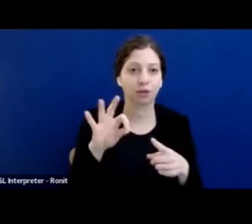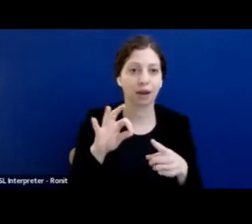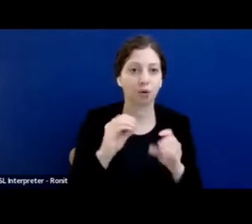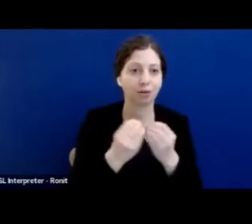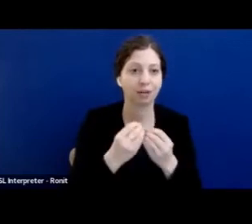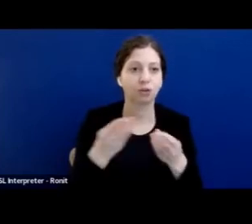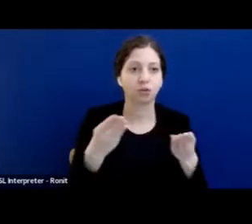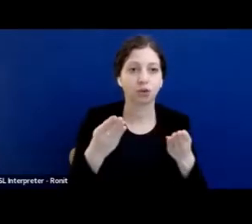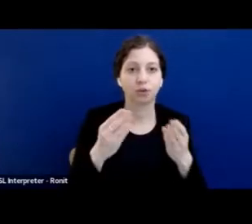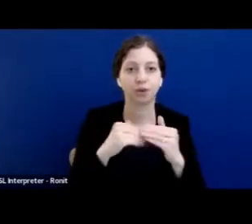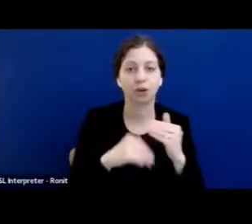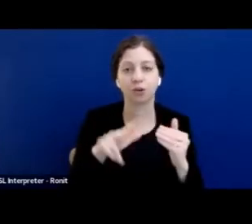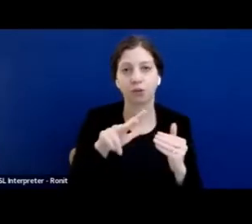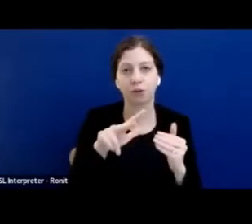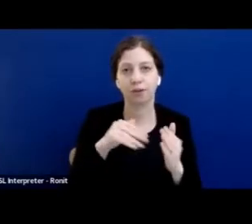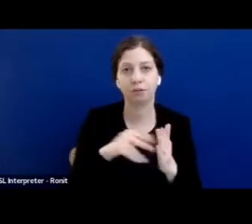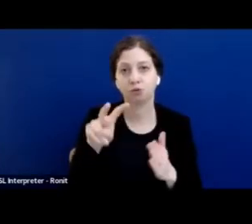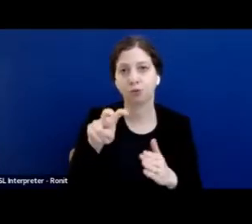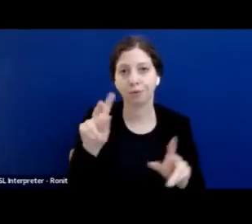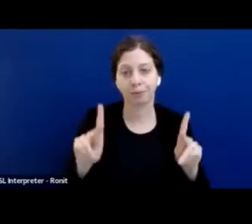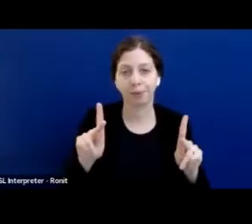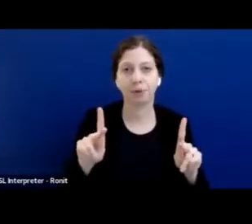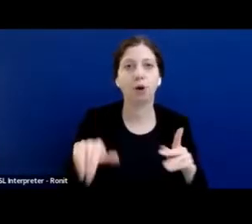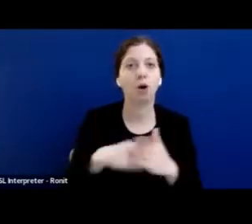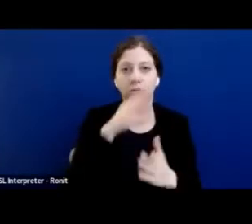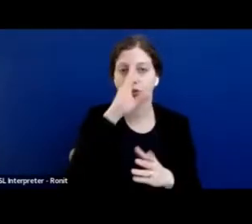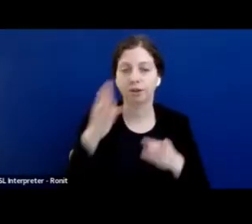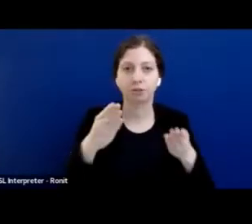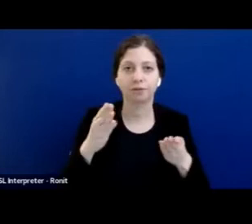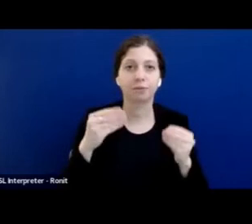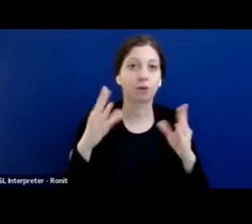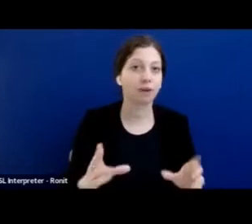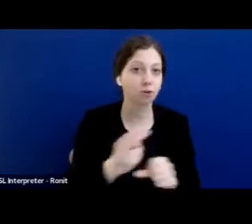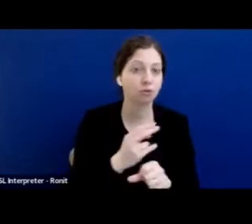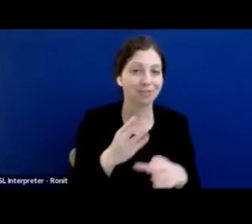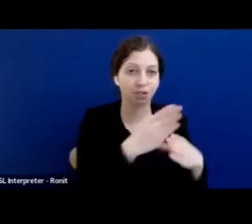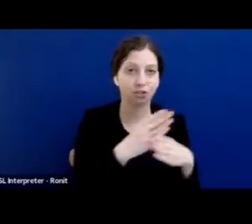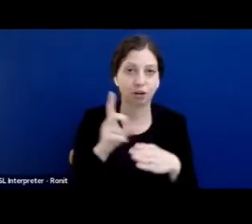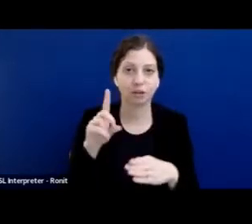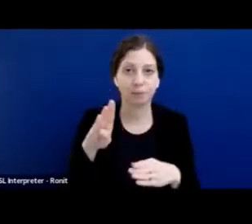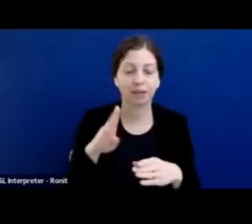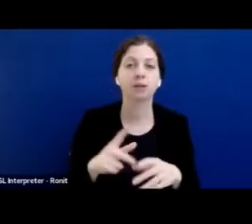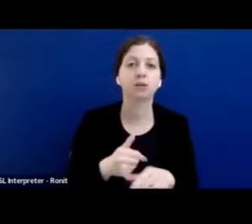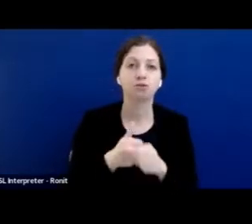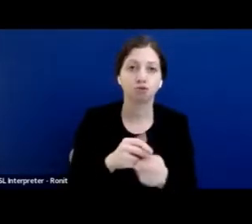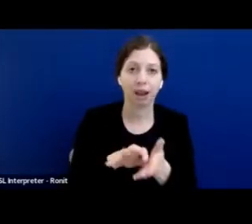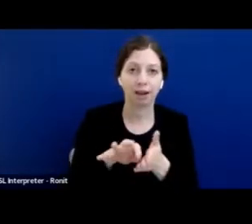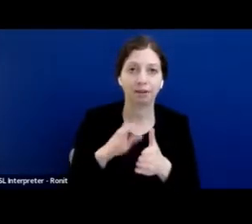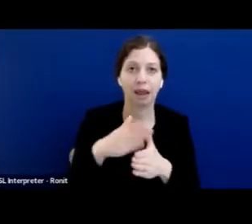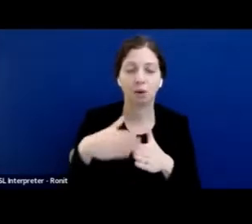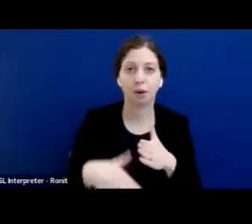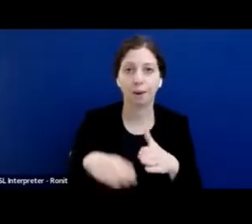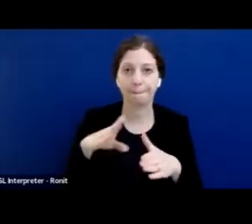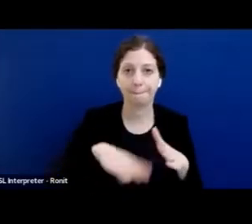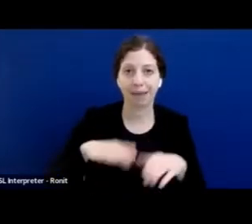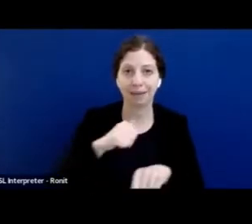over 3,200 people. All the direct service providers use a shared database that tracks outcomes based on the type and